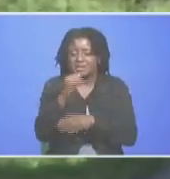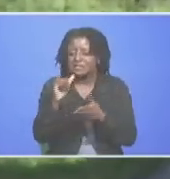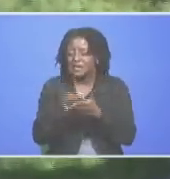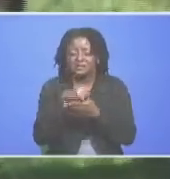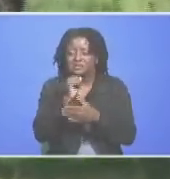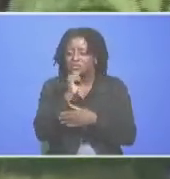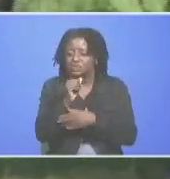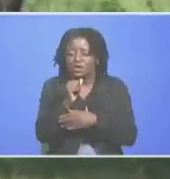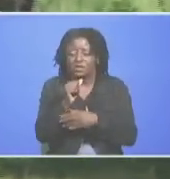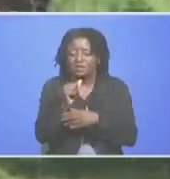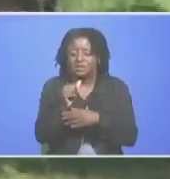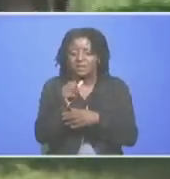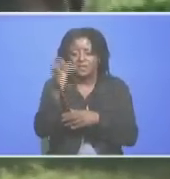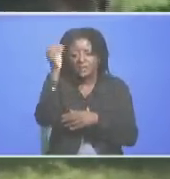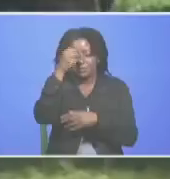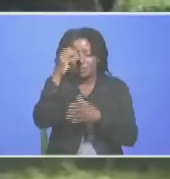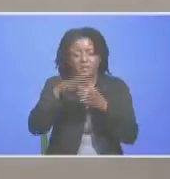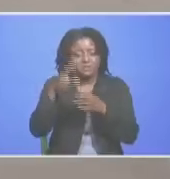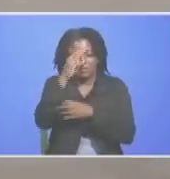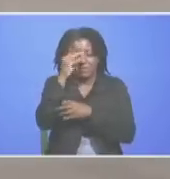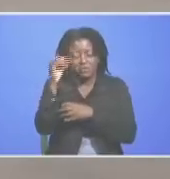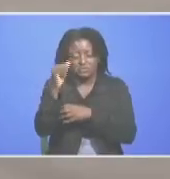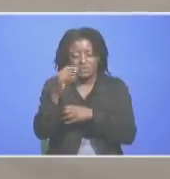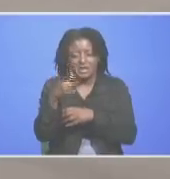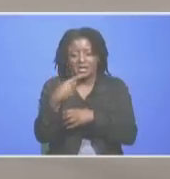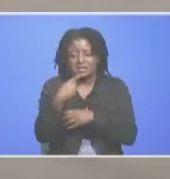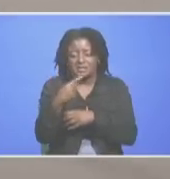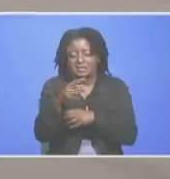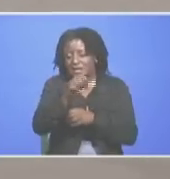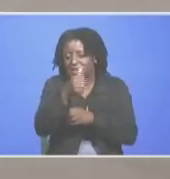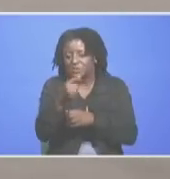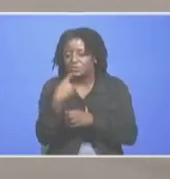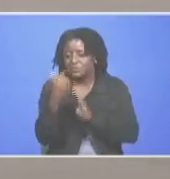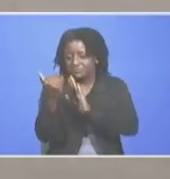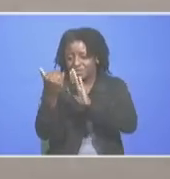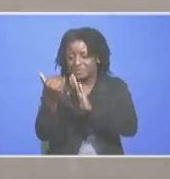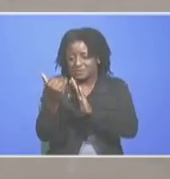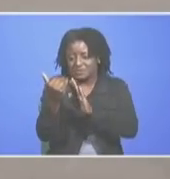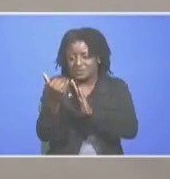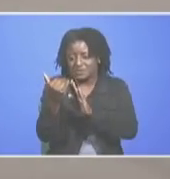and challenges anyone faced with that situation to bring it to his attention.